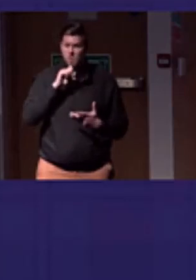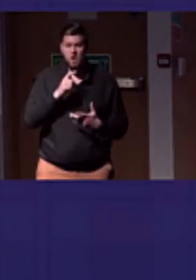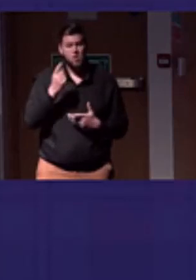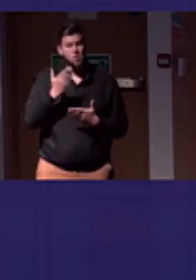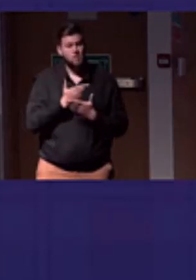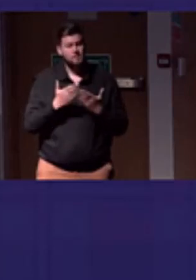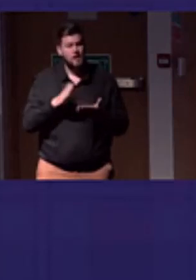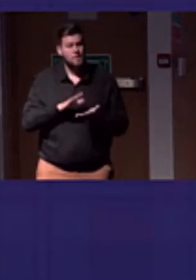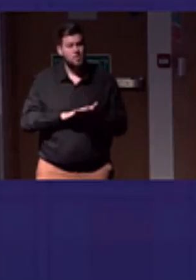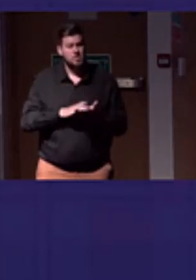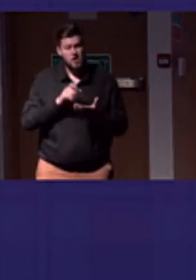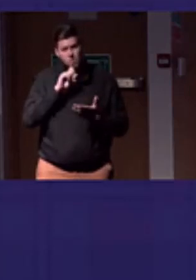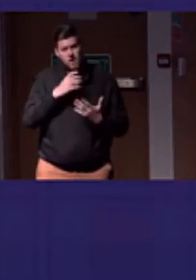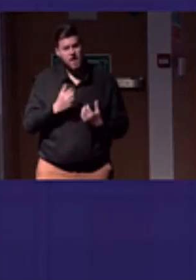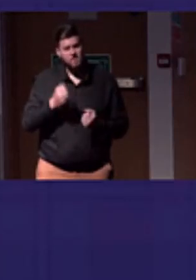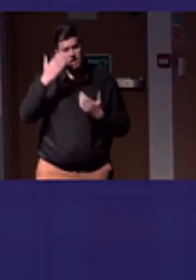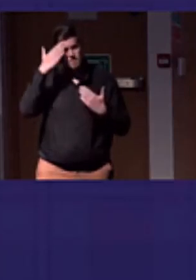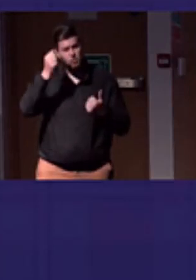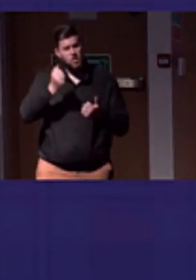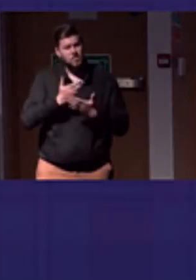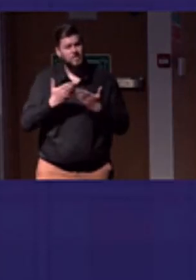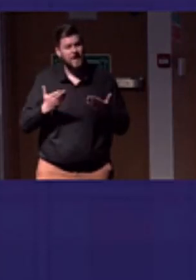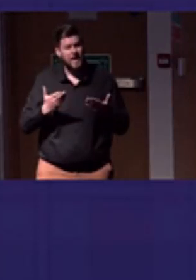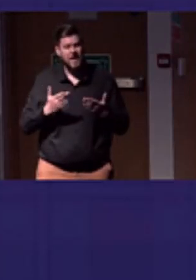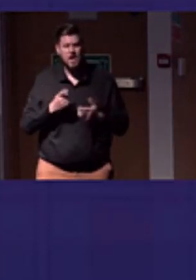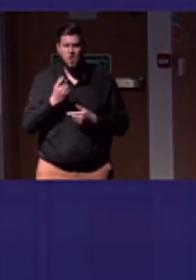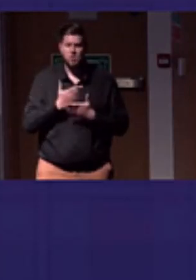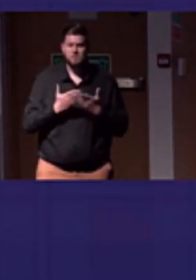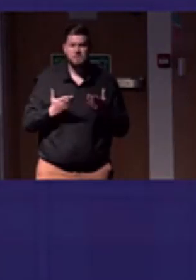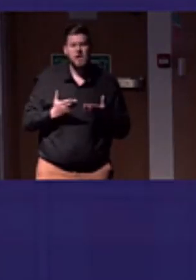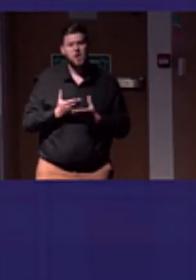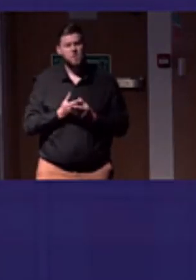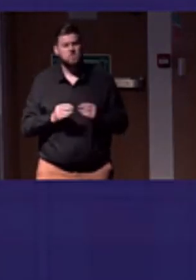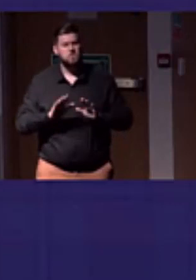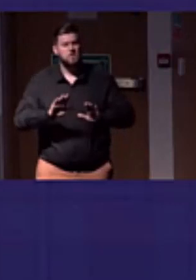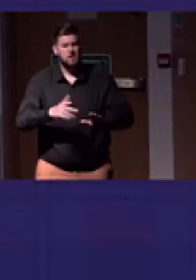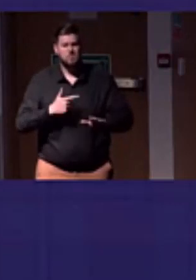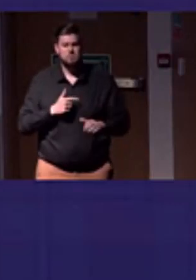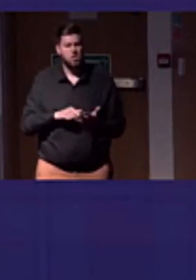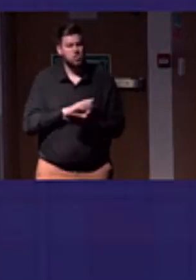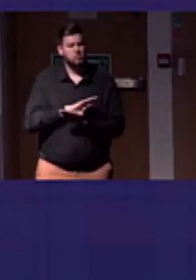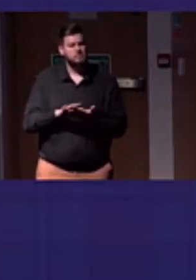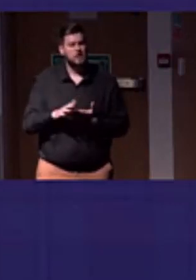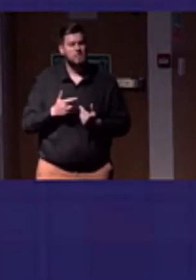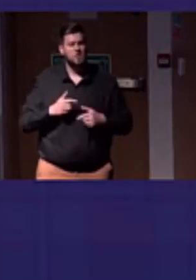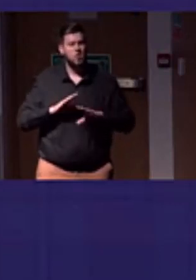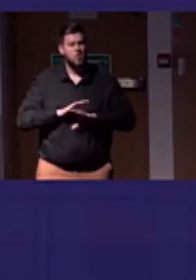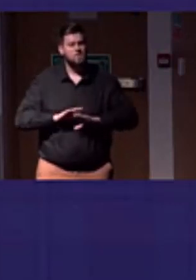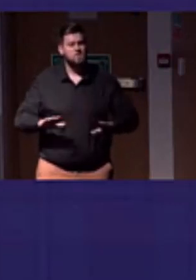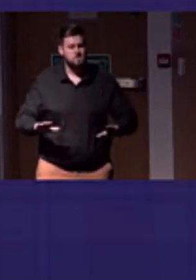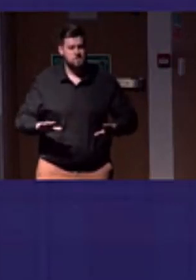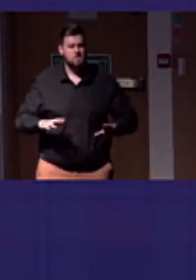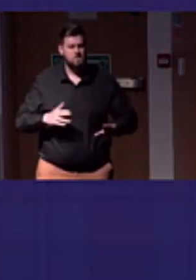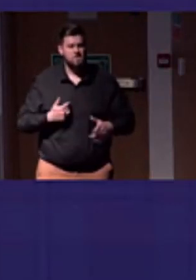I'm very clear about it. I'm like, I'm taking a mental health day, see everyone on Thursday. Offline, you won't be able to find me because I have no Teams on my